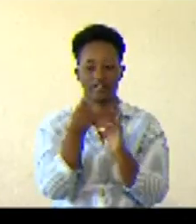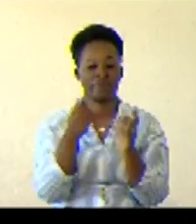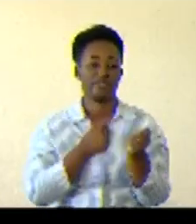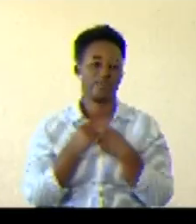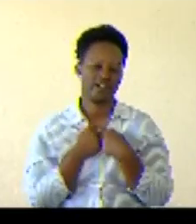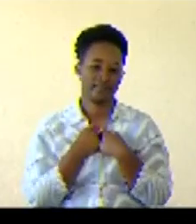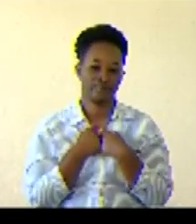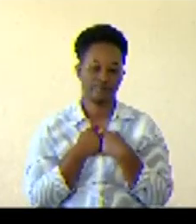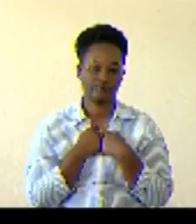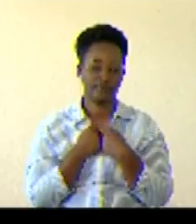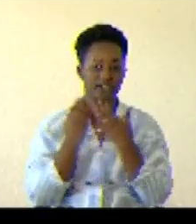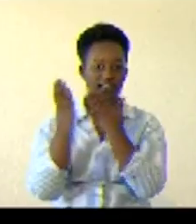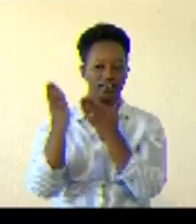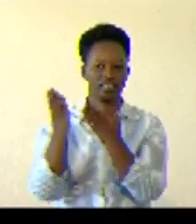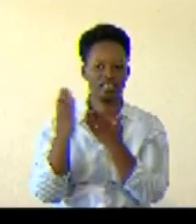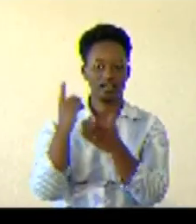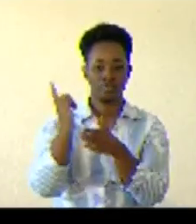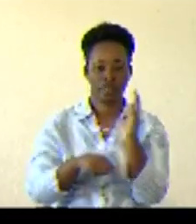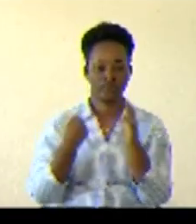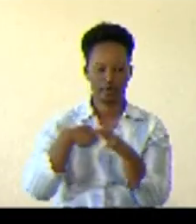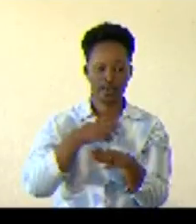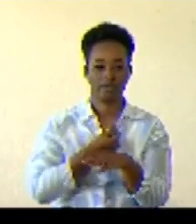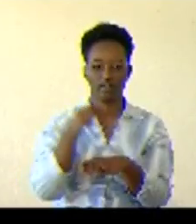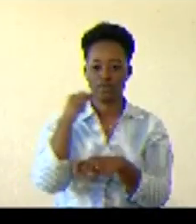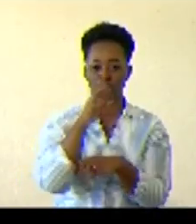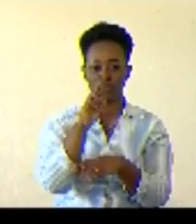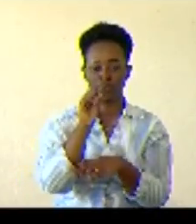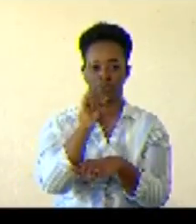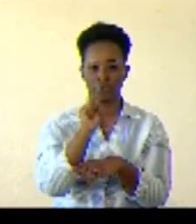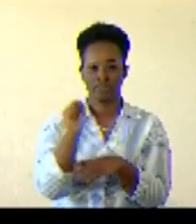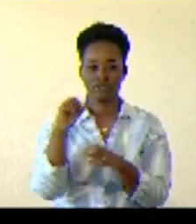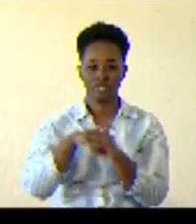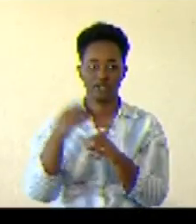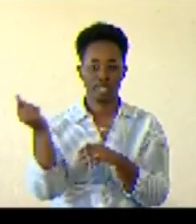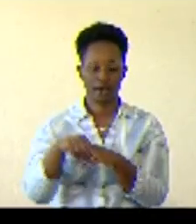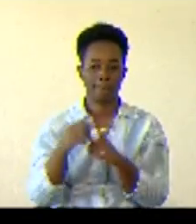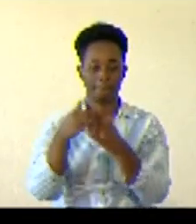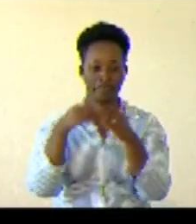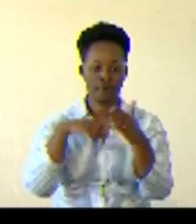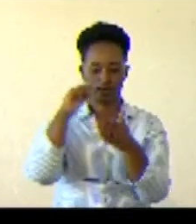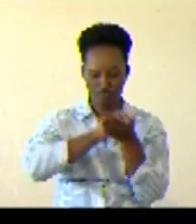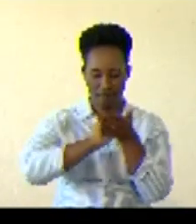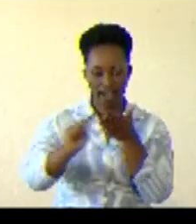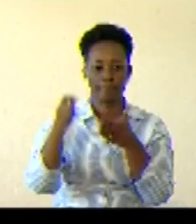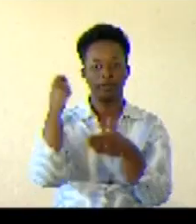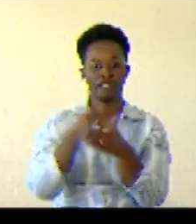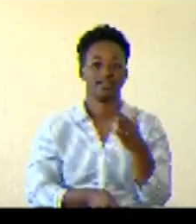250,000 Rwandan francs. So this is your gross income before taxes are taken away. So this is your